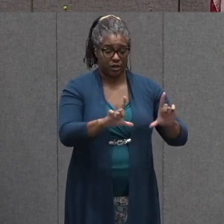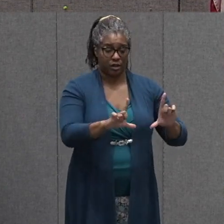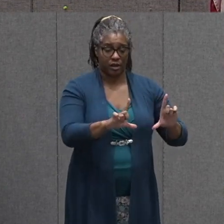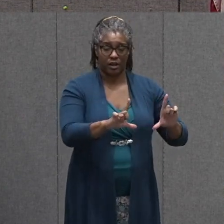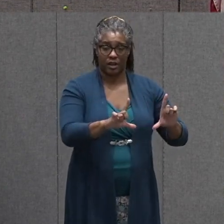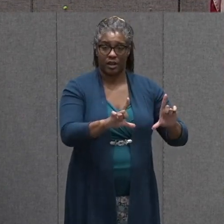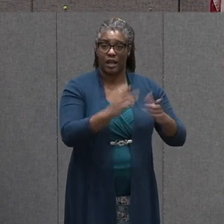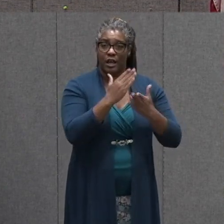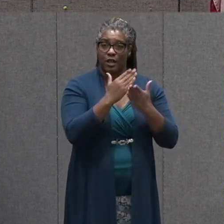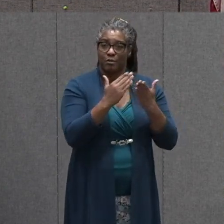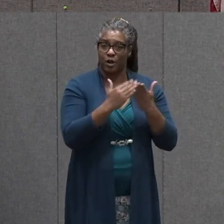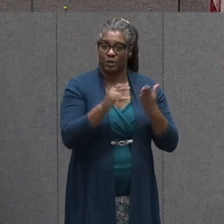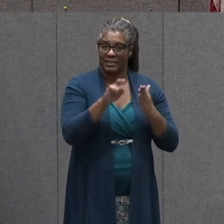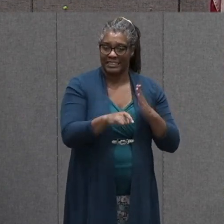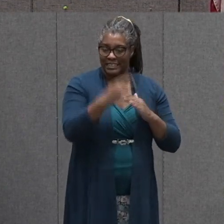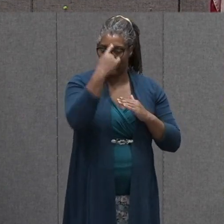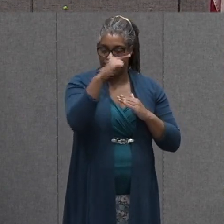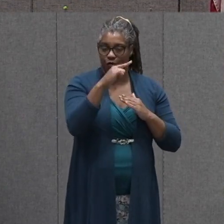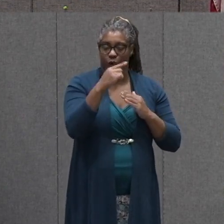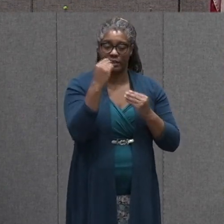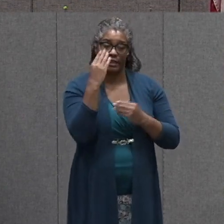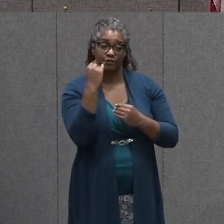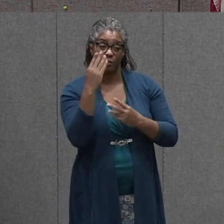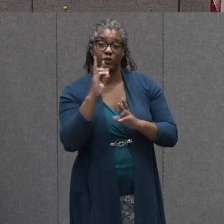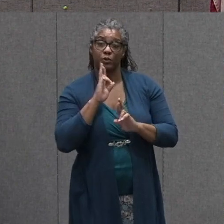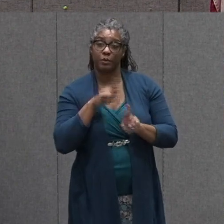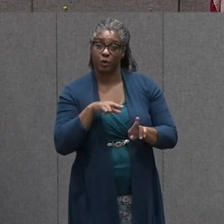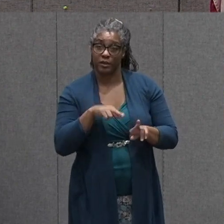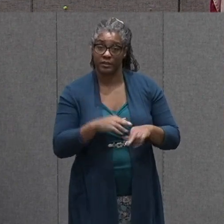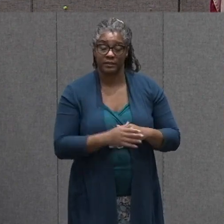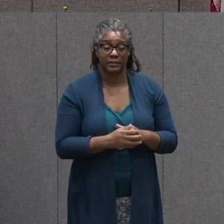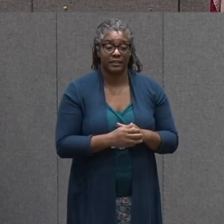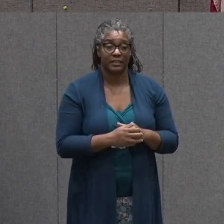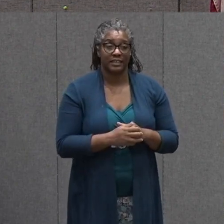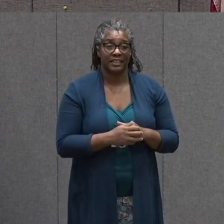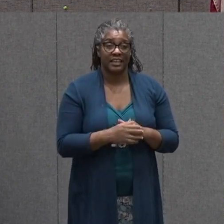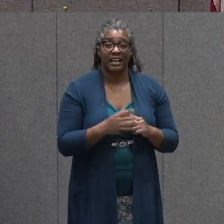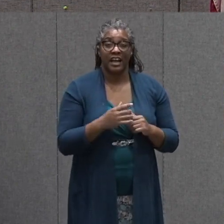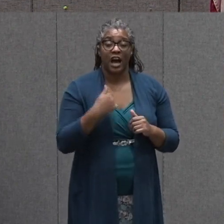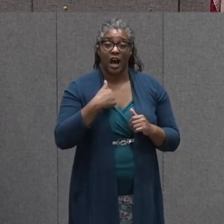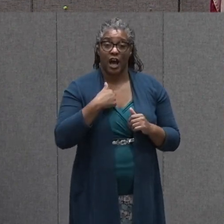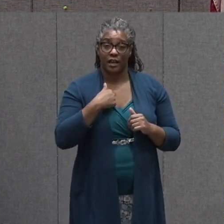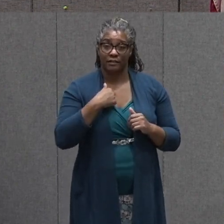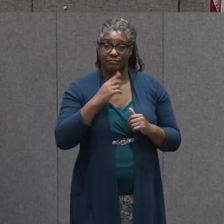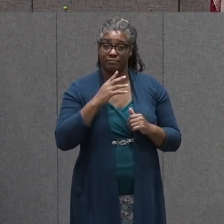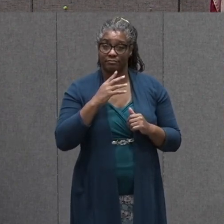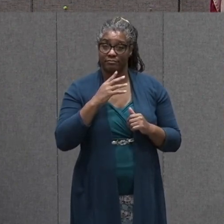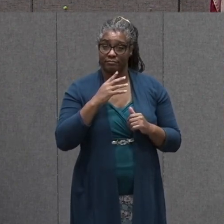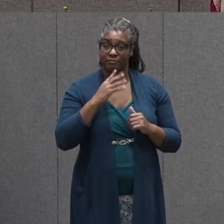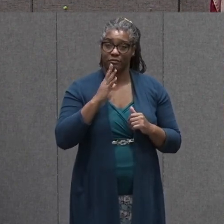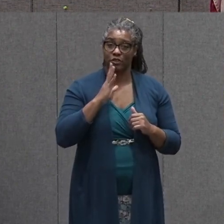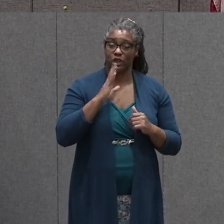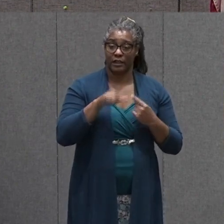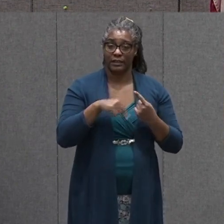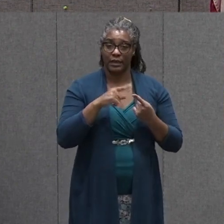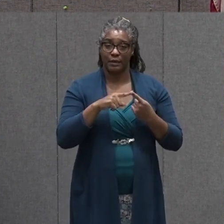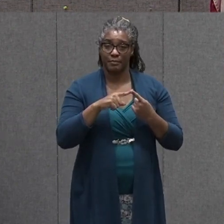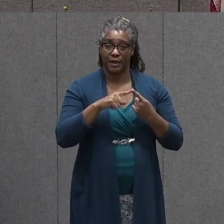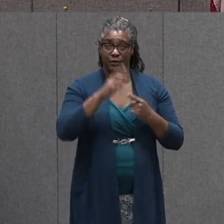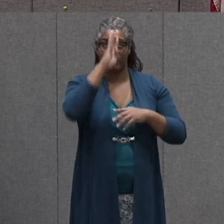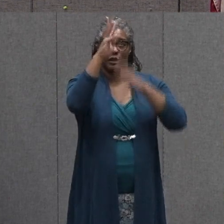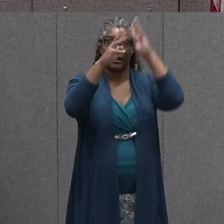sun shines, rain falls. The seeds grow so round and full that they start to